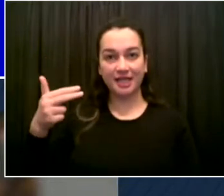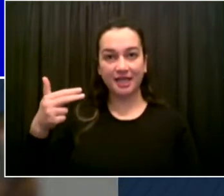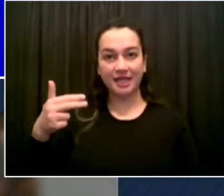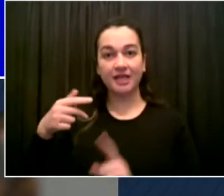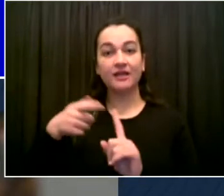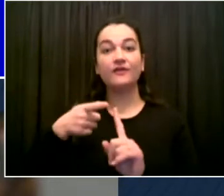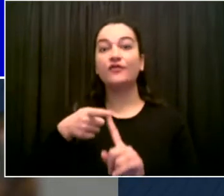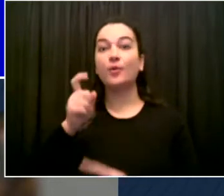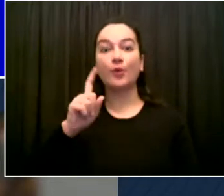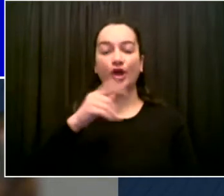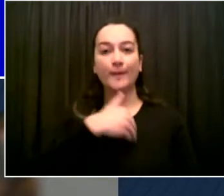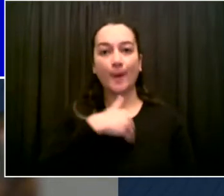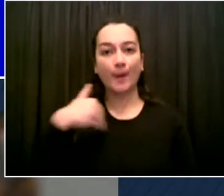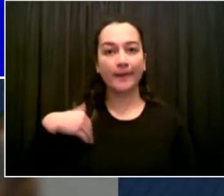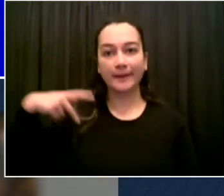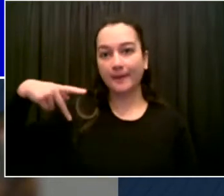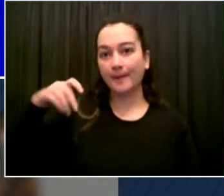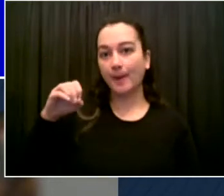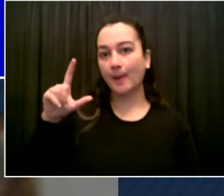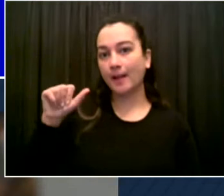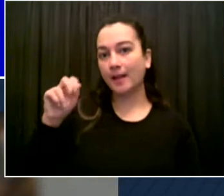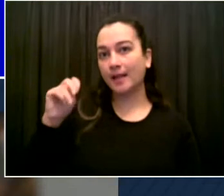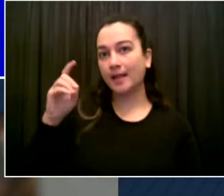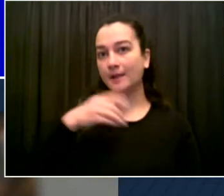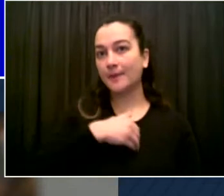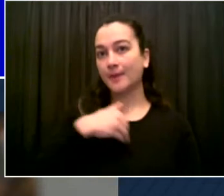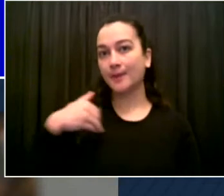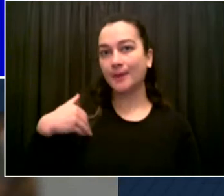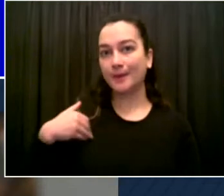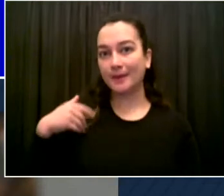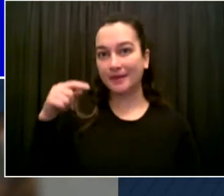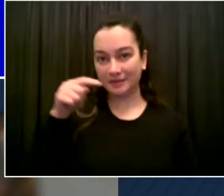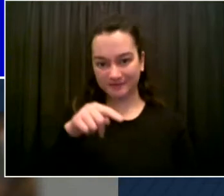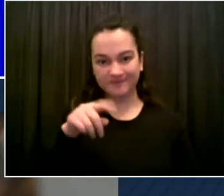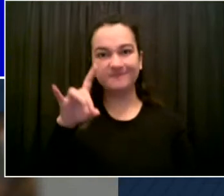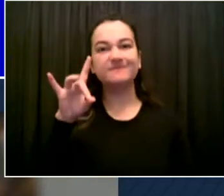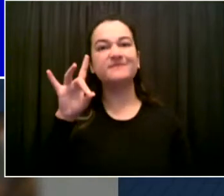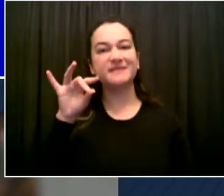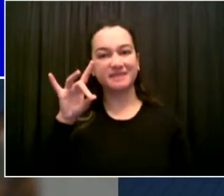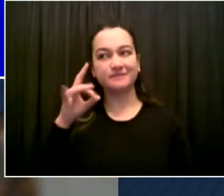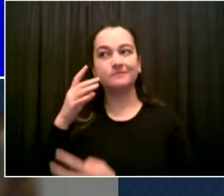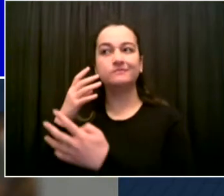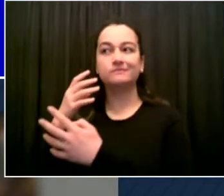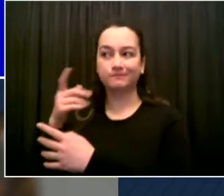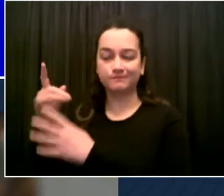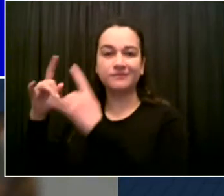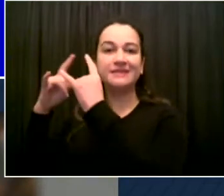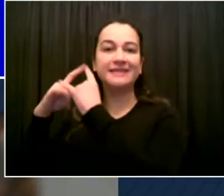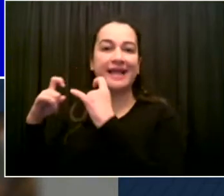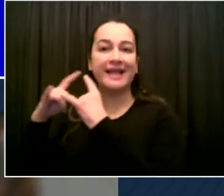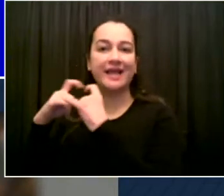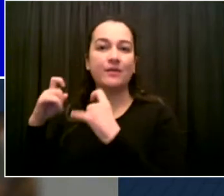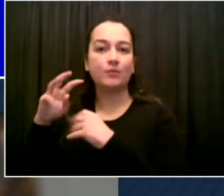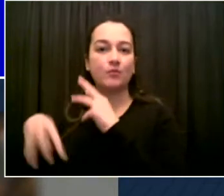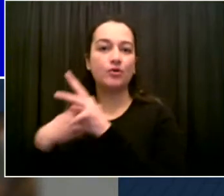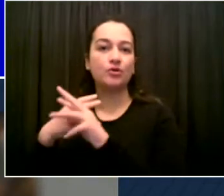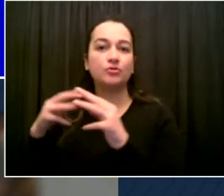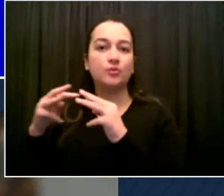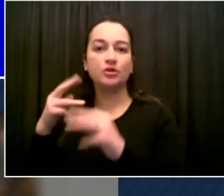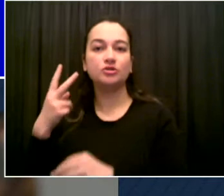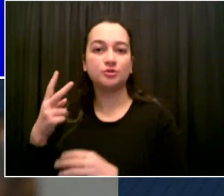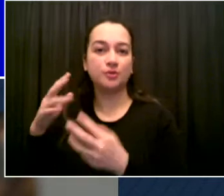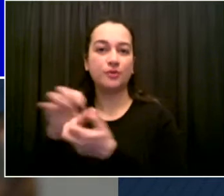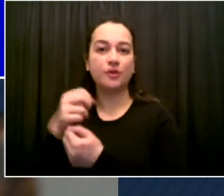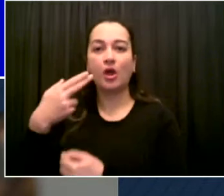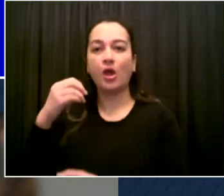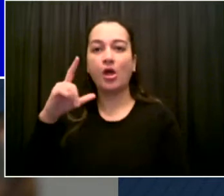her experiences. She told me what she went through, and she told me what life was like when she was freed and how she came to this country and found here in New York